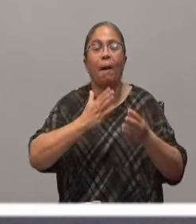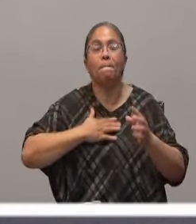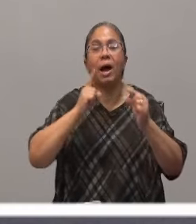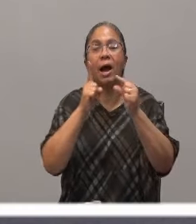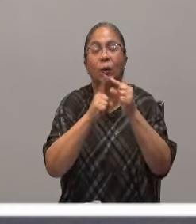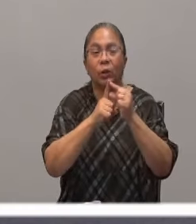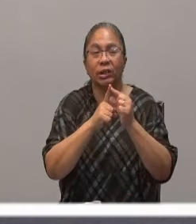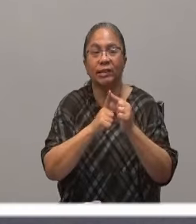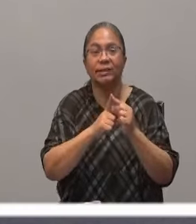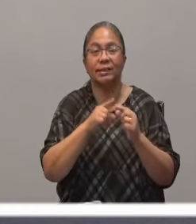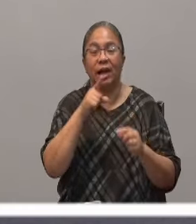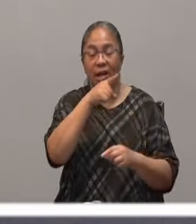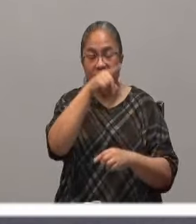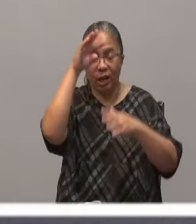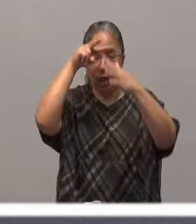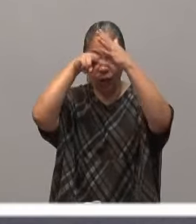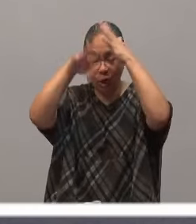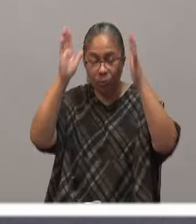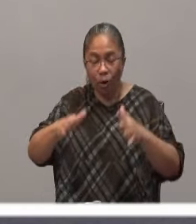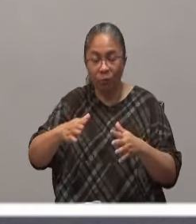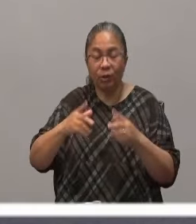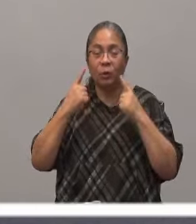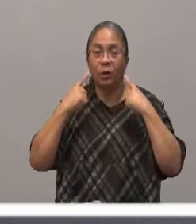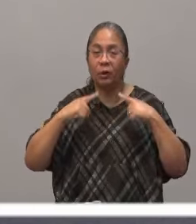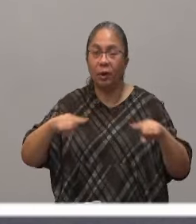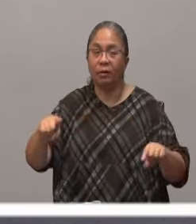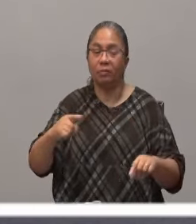and he shall tell all I command him.